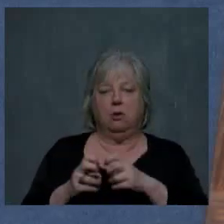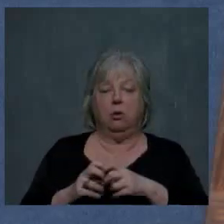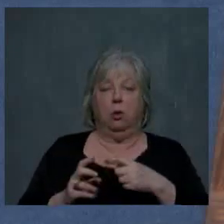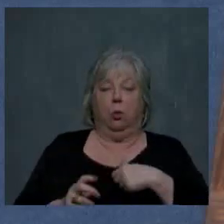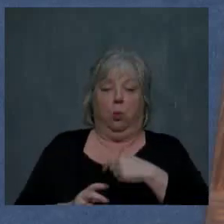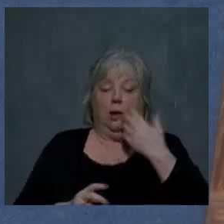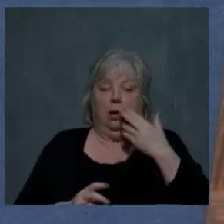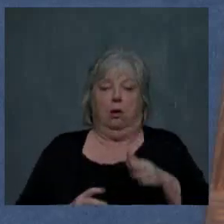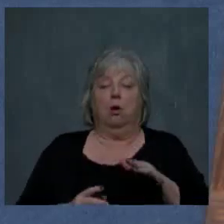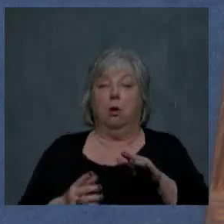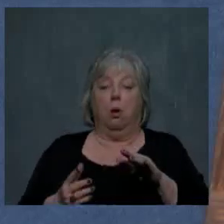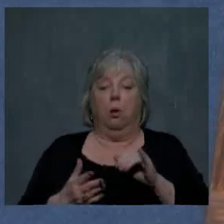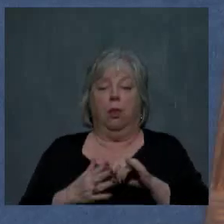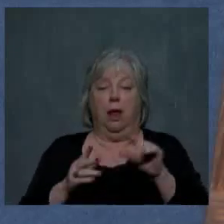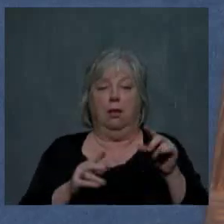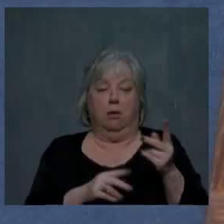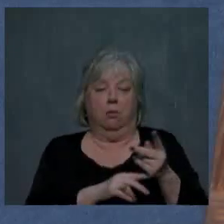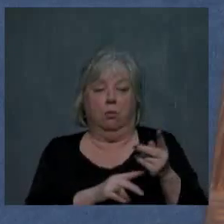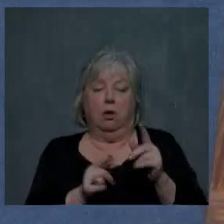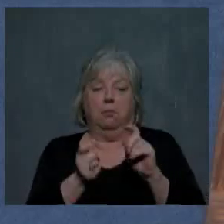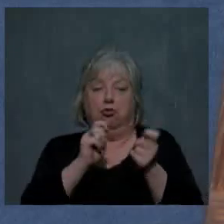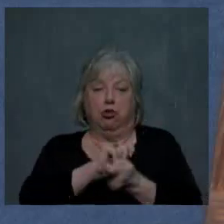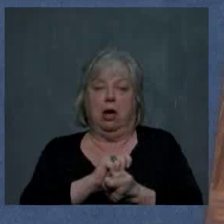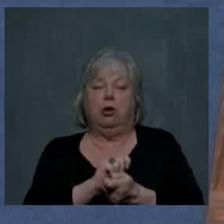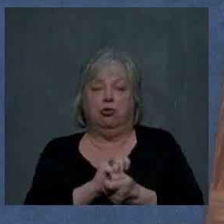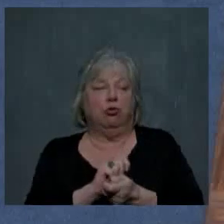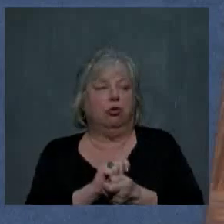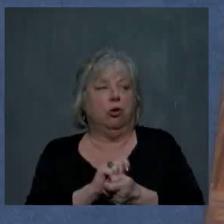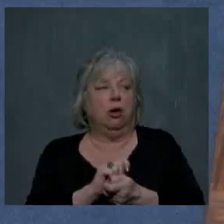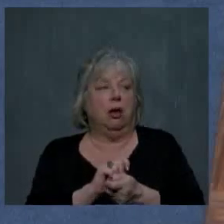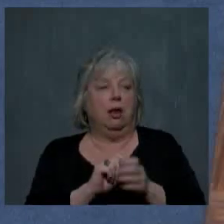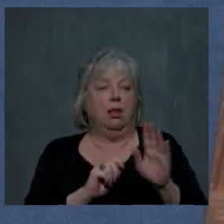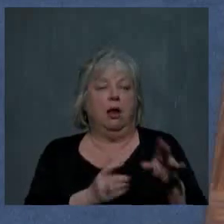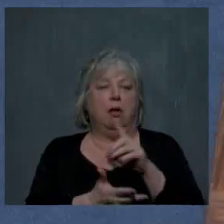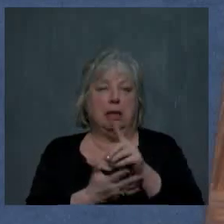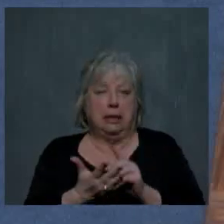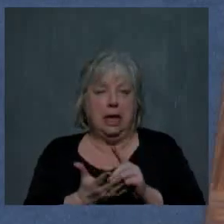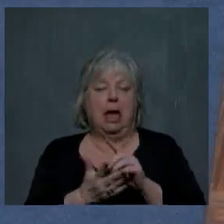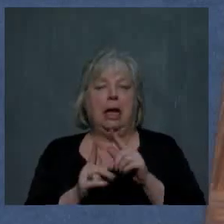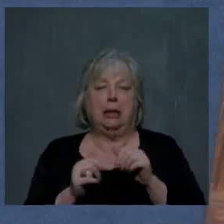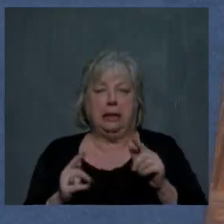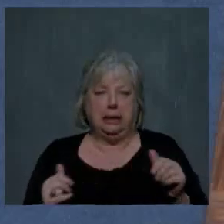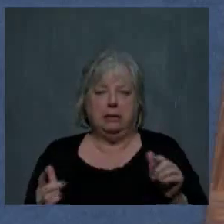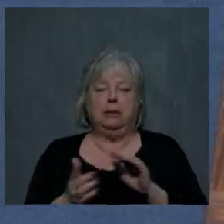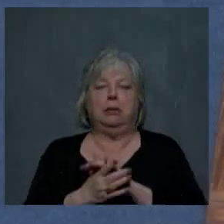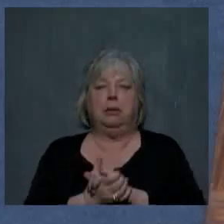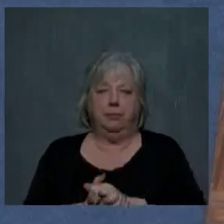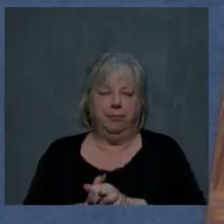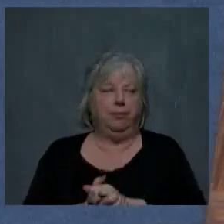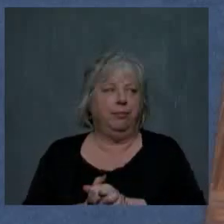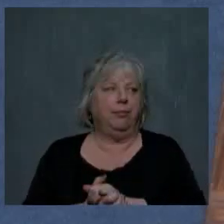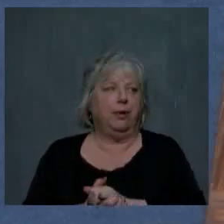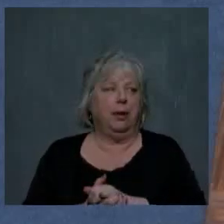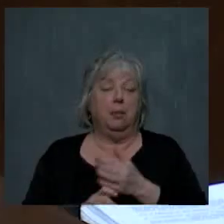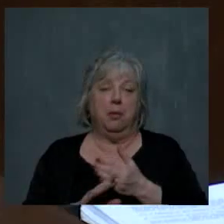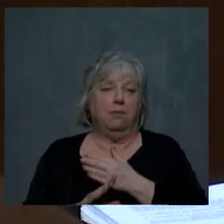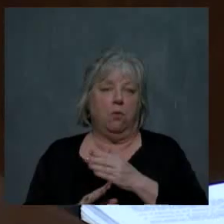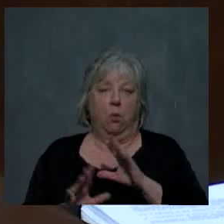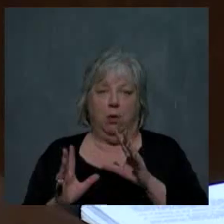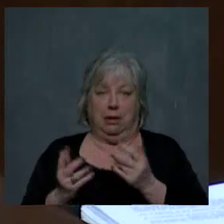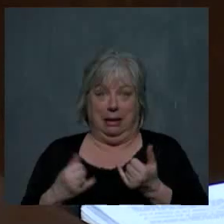that they had made changes on their design and what have you before I come to the meeting